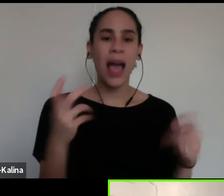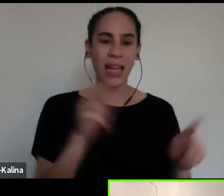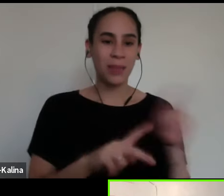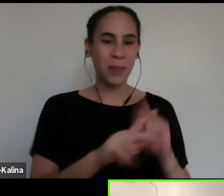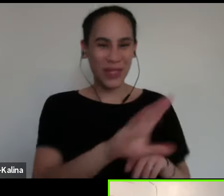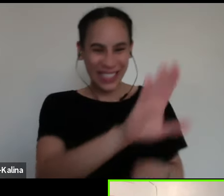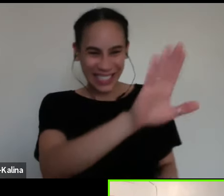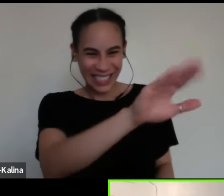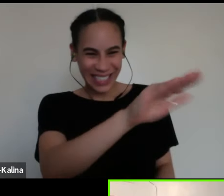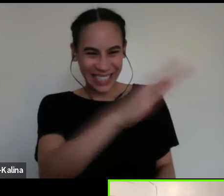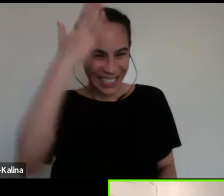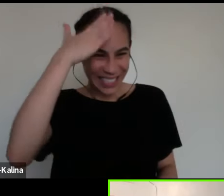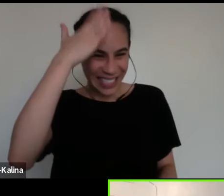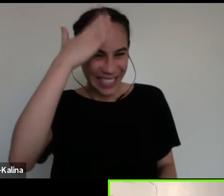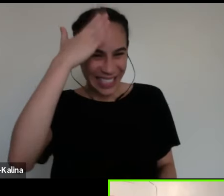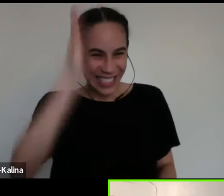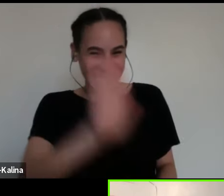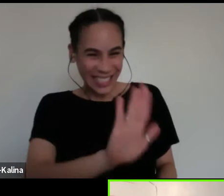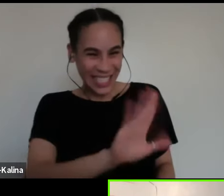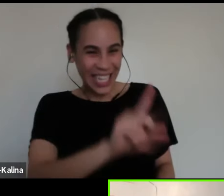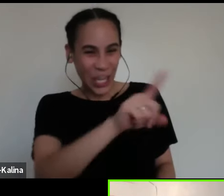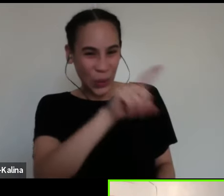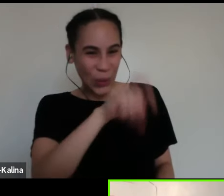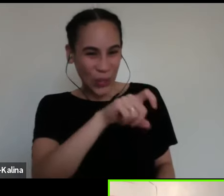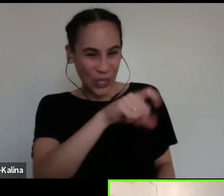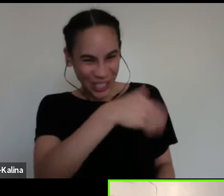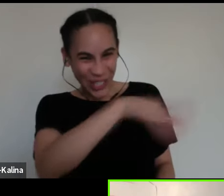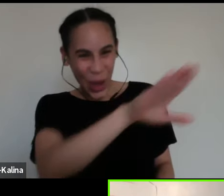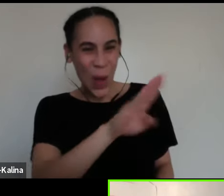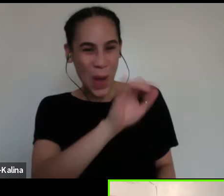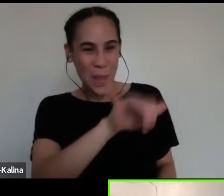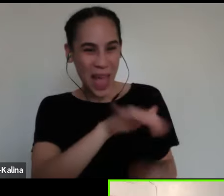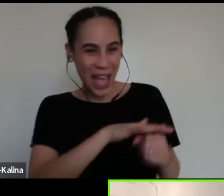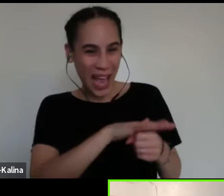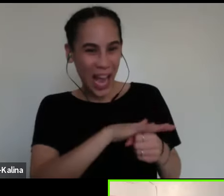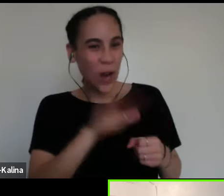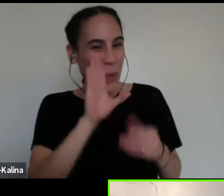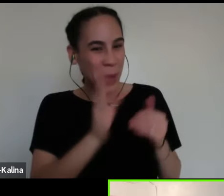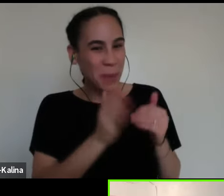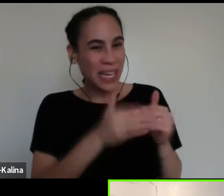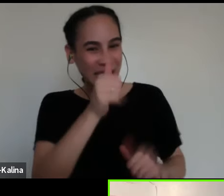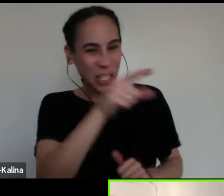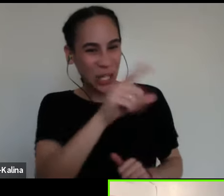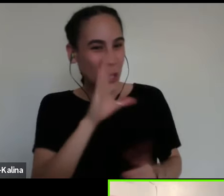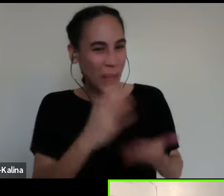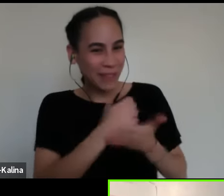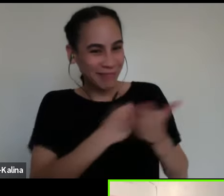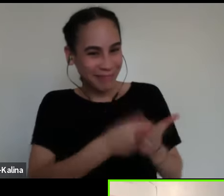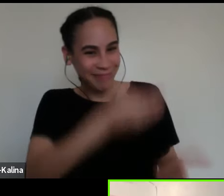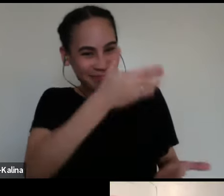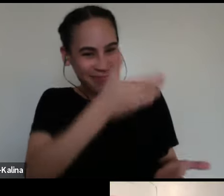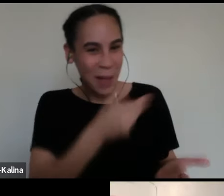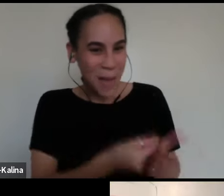saying, hey, shouldn't you just go to the Bay Area where it'll be easier and you'll make lots of money? So I think that